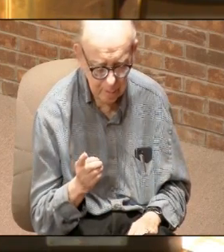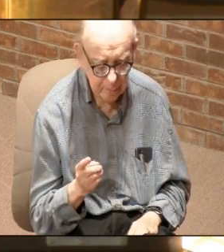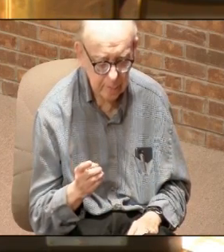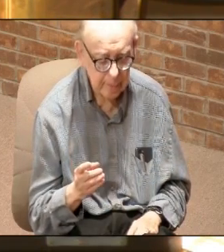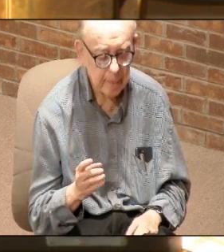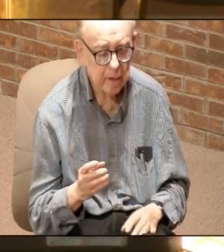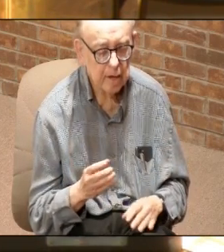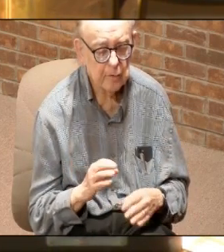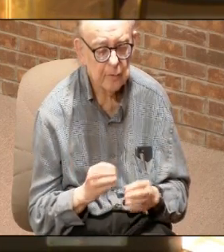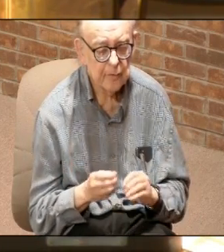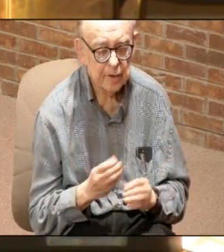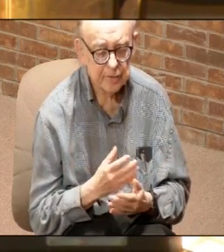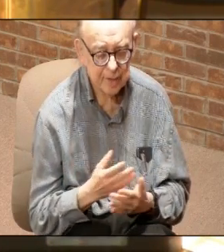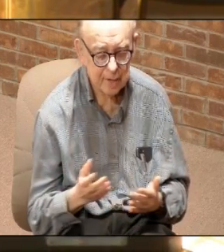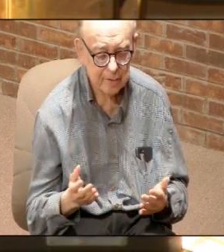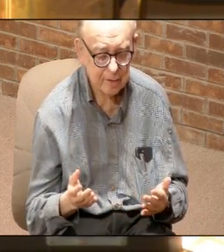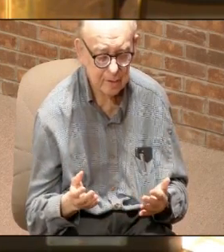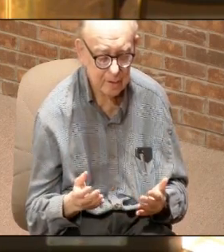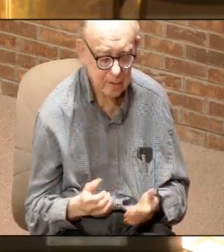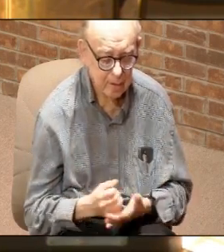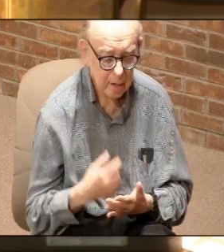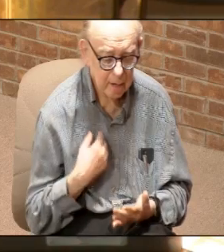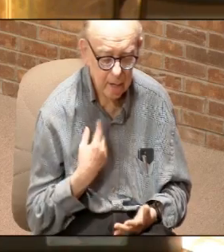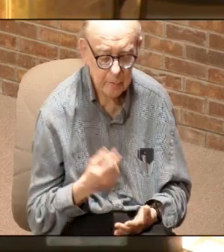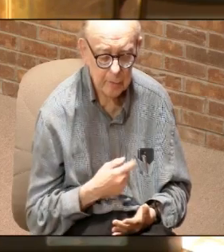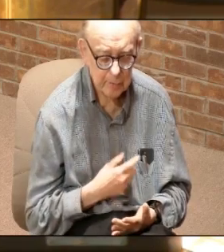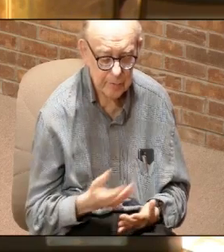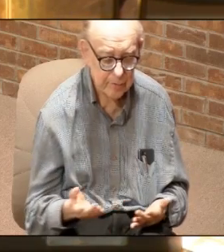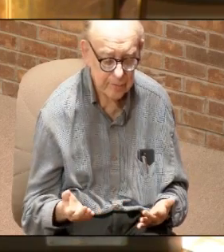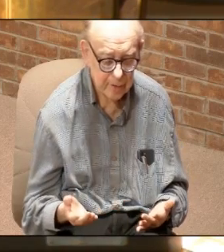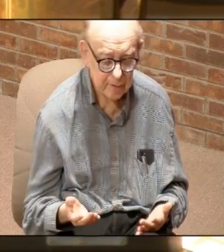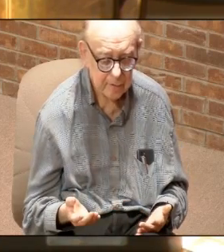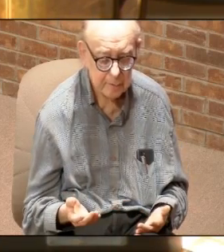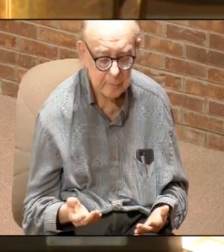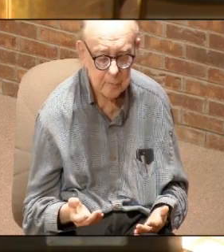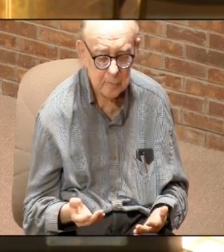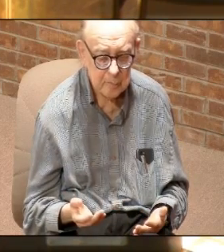refine some and help me with these things.